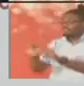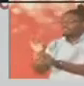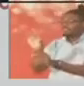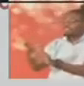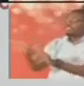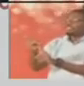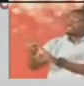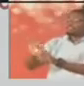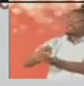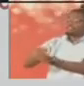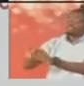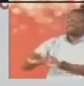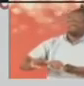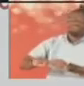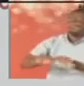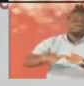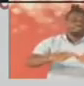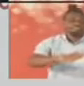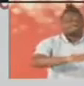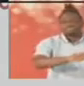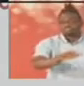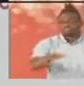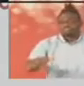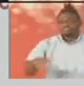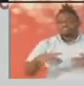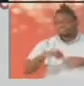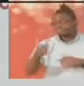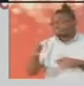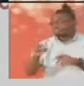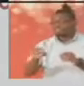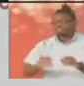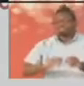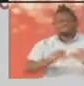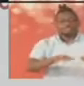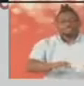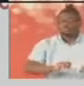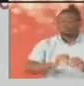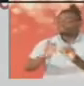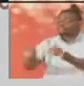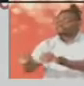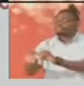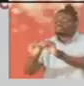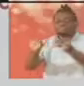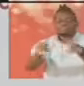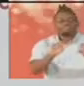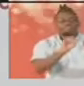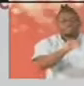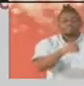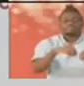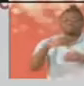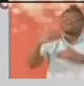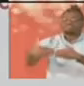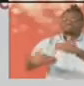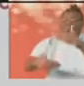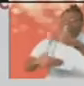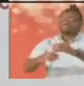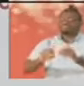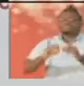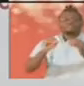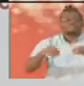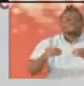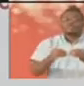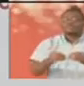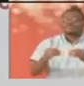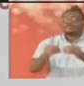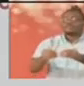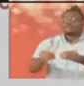work, and then spreads it to 1 person at work, who then takes it home to their family, and on and on. So I think that may be what has